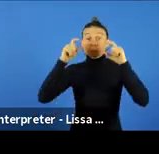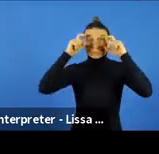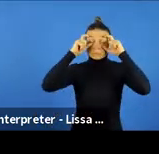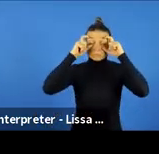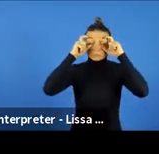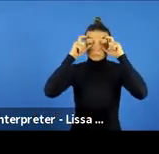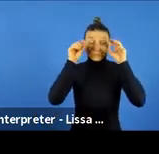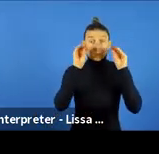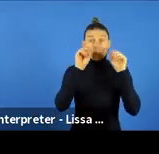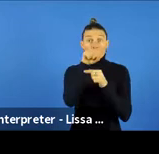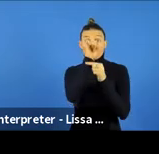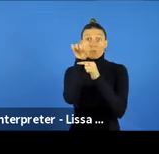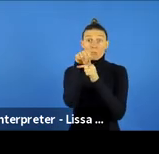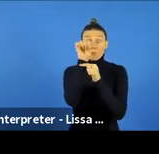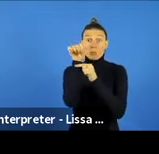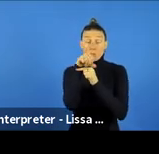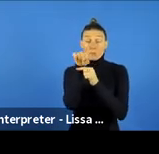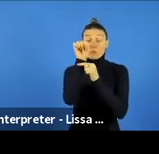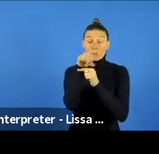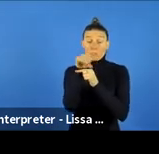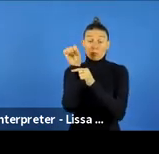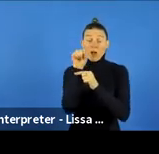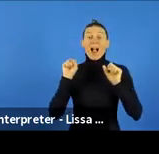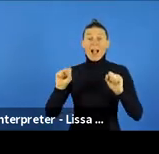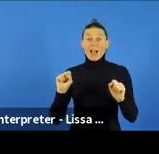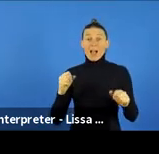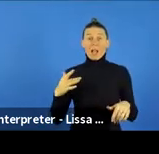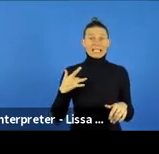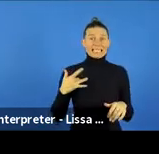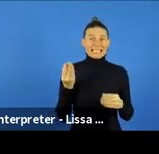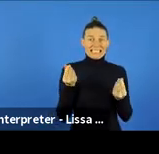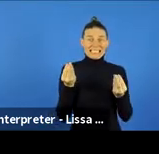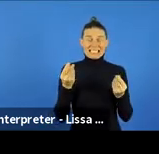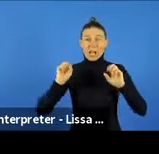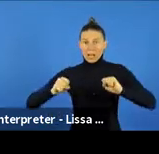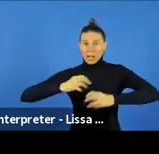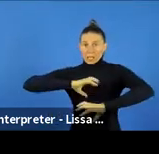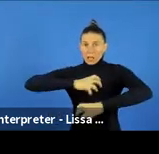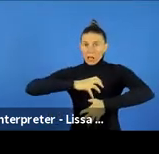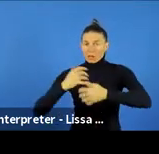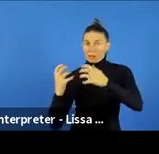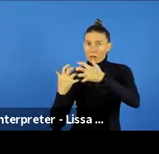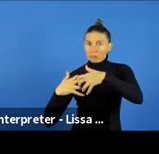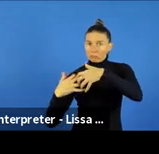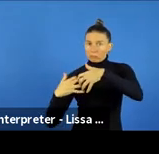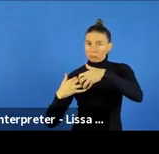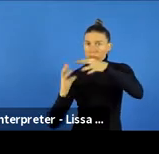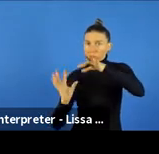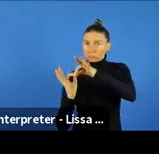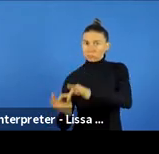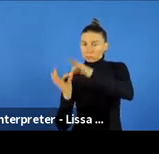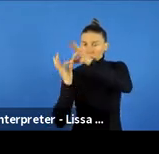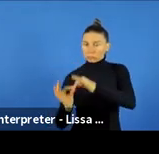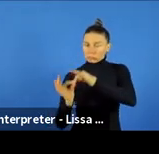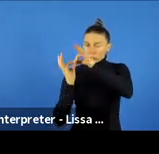track different head motions and different gestures, which again also can be calibrated, and thus lead to a very nice